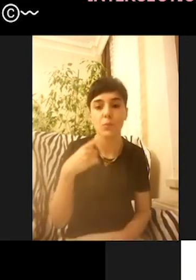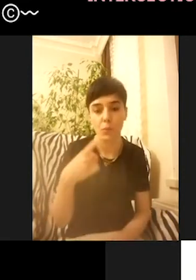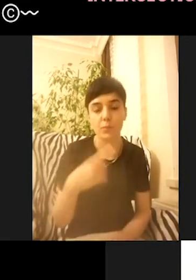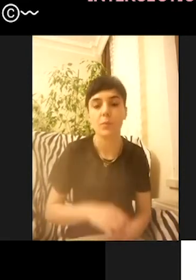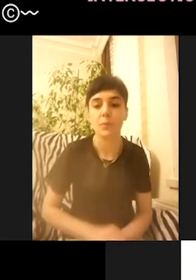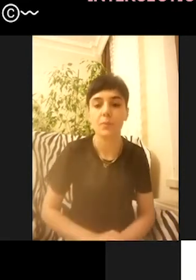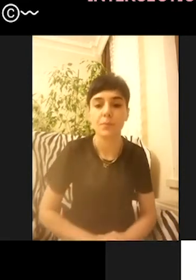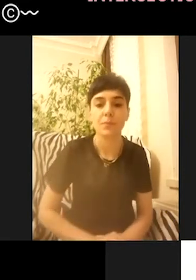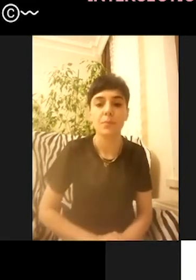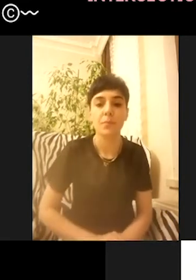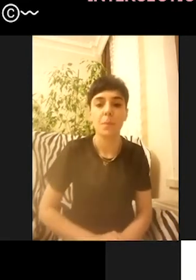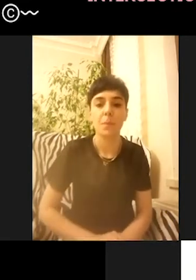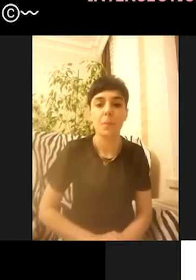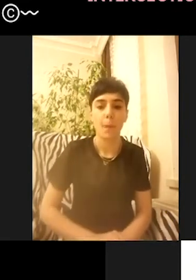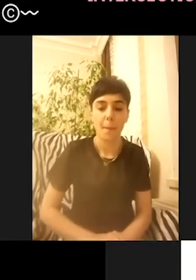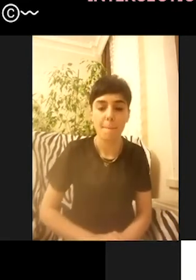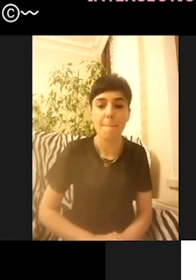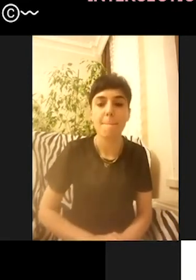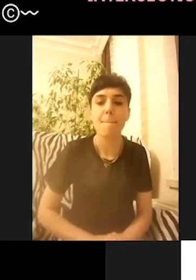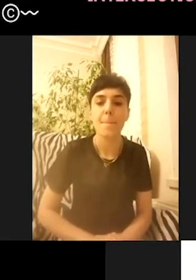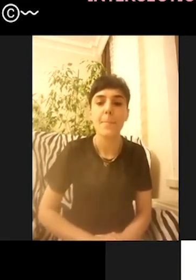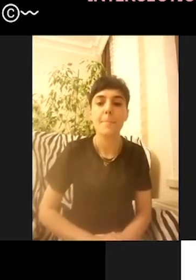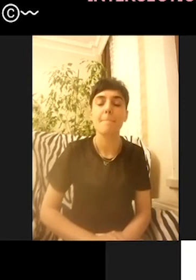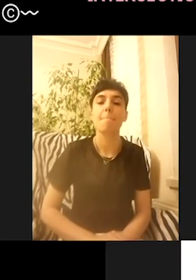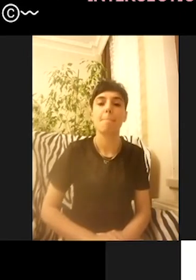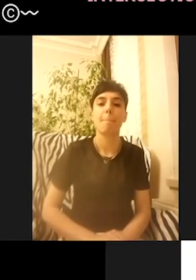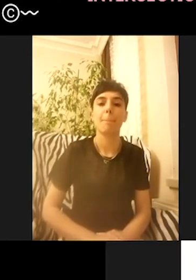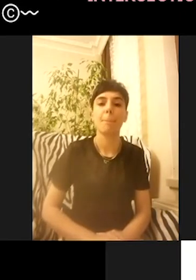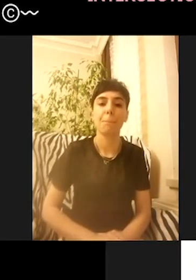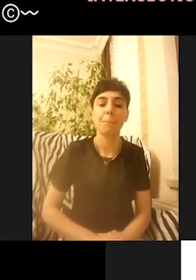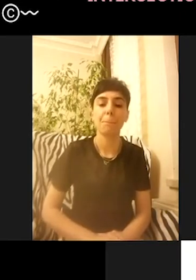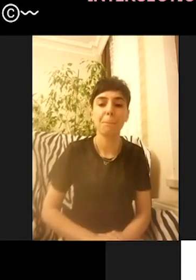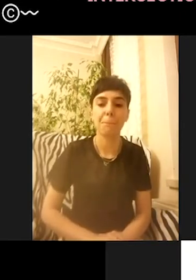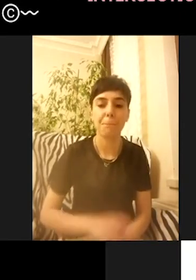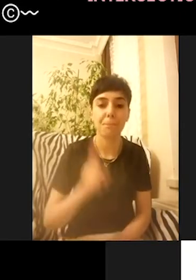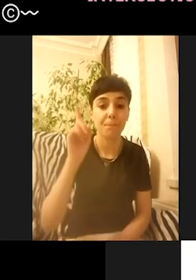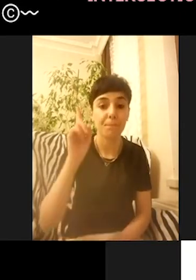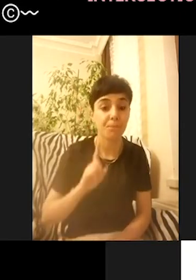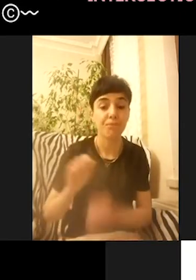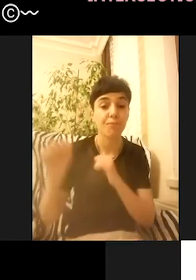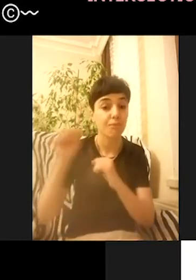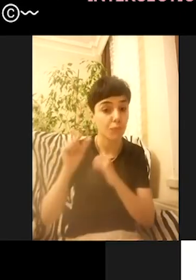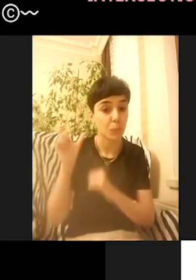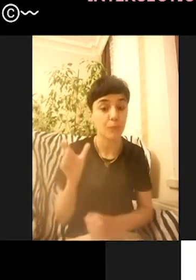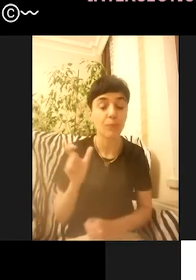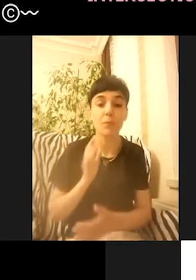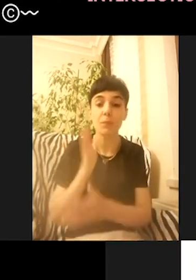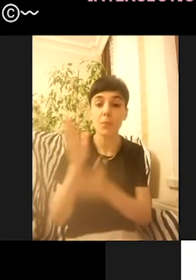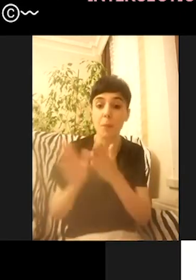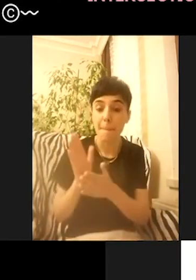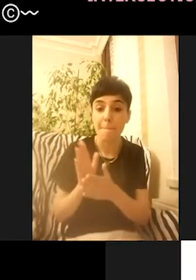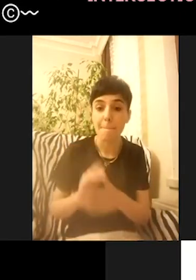Moluccan people. And then it developed then I also used it in my performances, my poetry